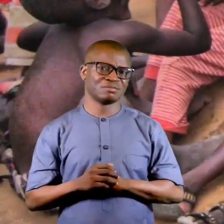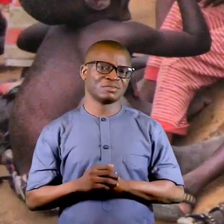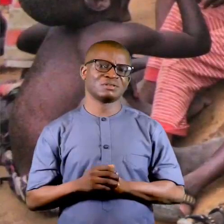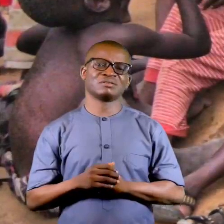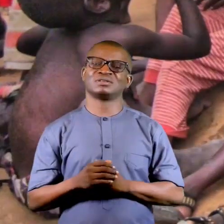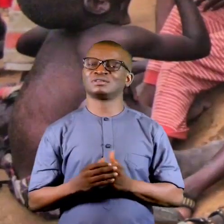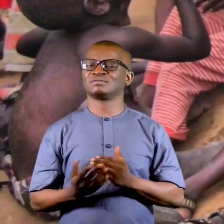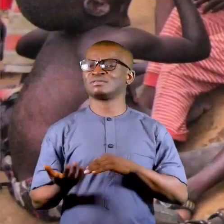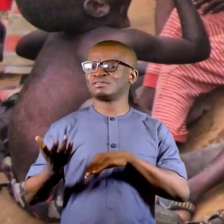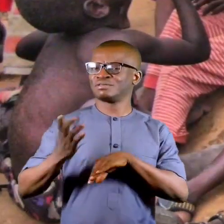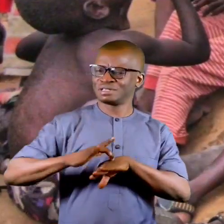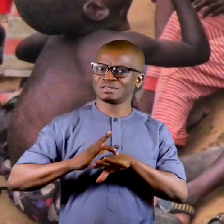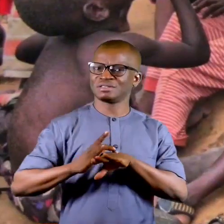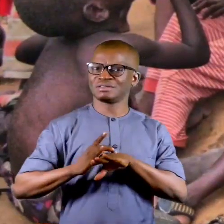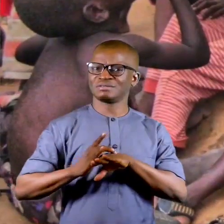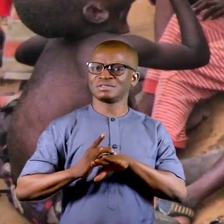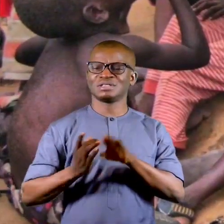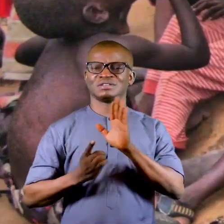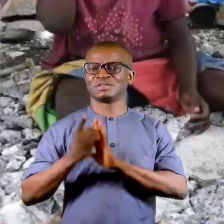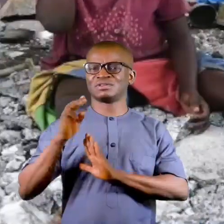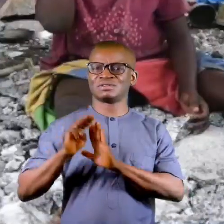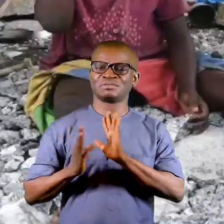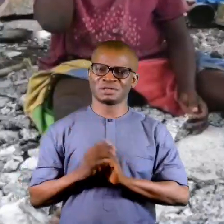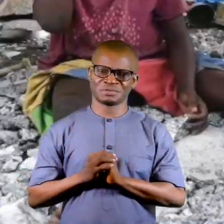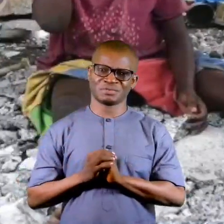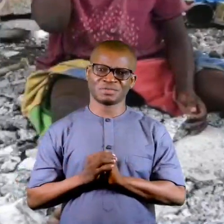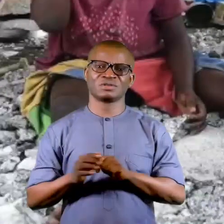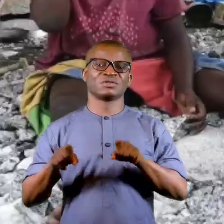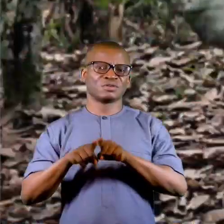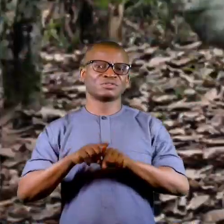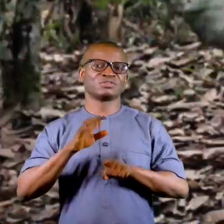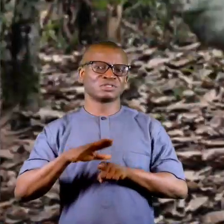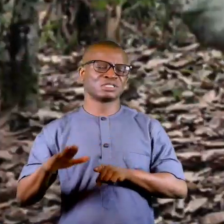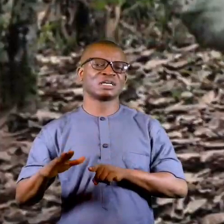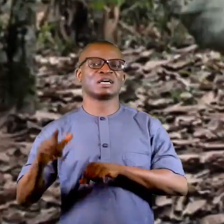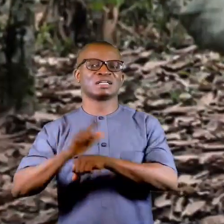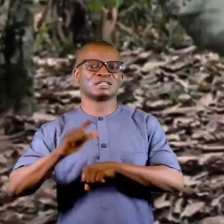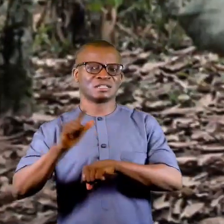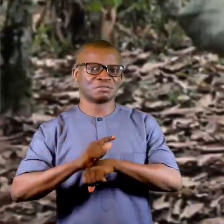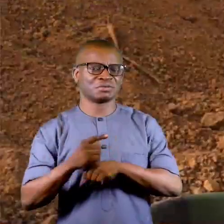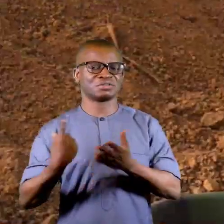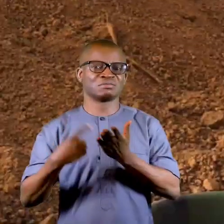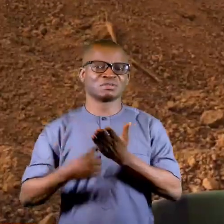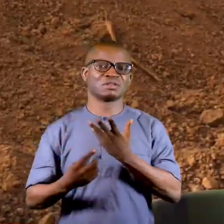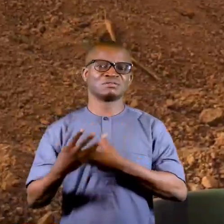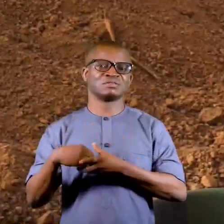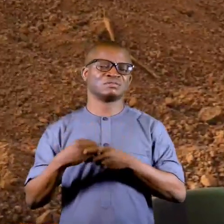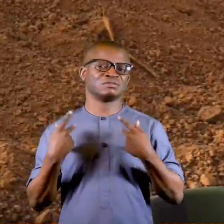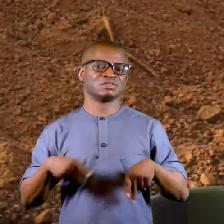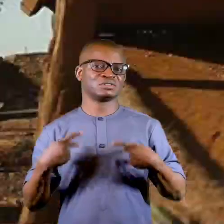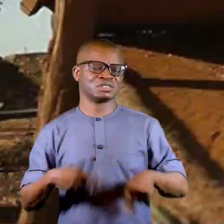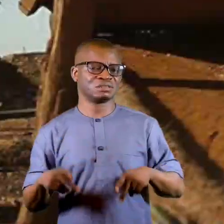of development and restricting them to education. Child labor is also any work that's morally, physically,